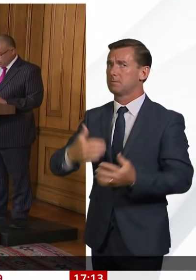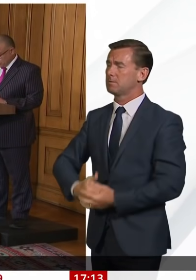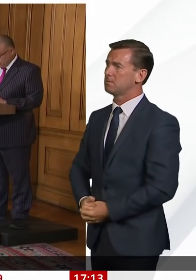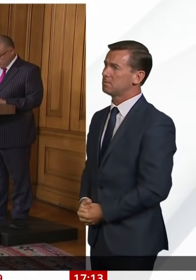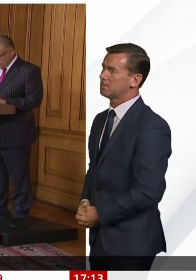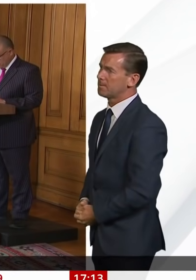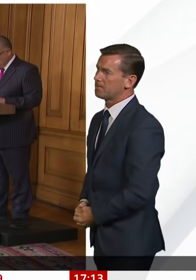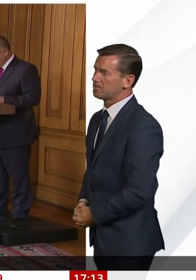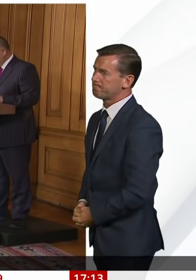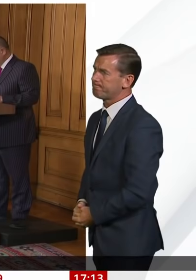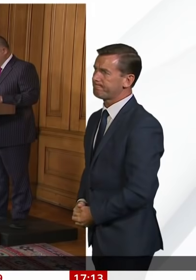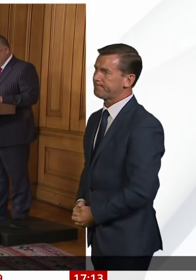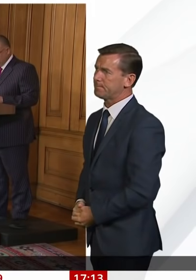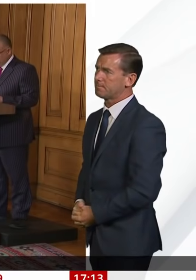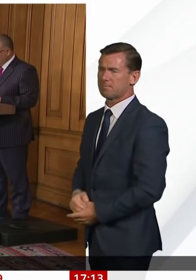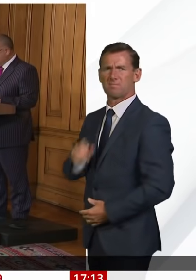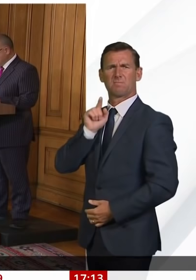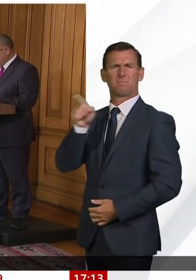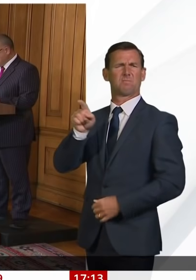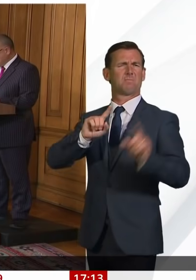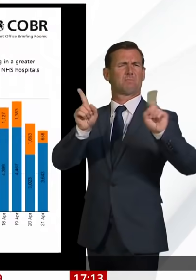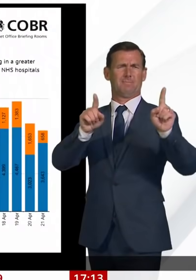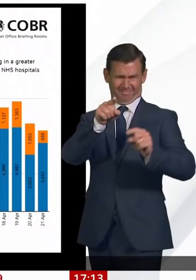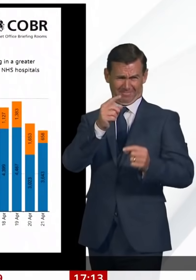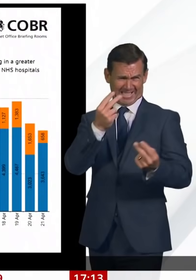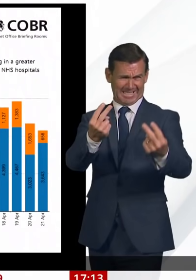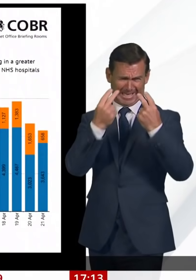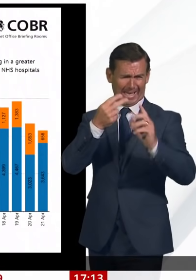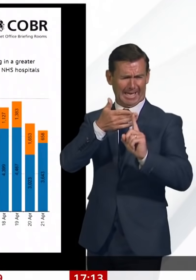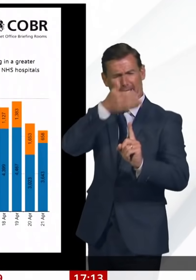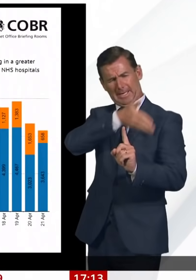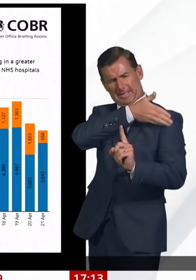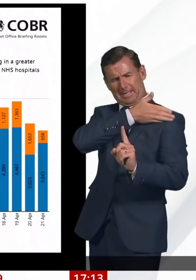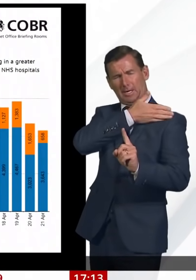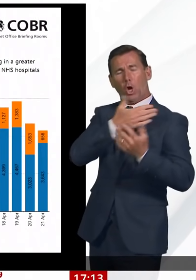This next slide, again, you have seen before, shows the new